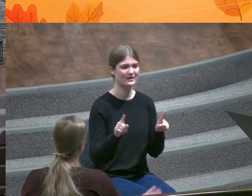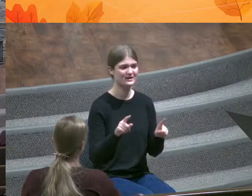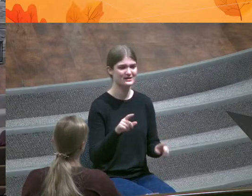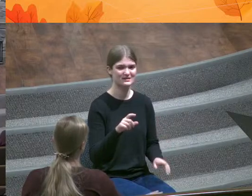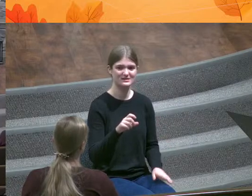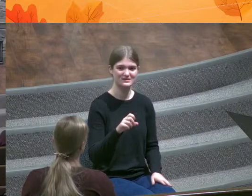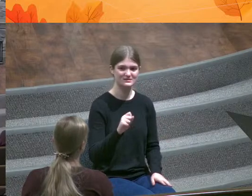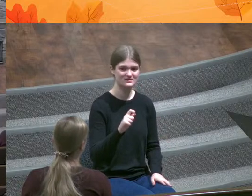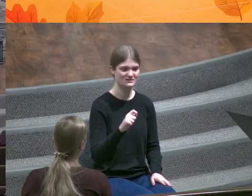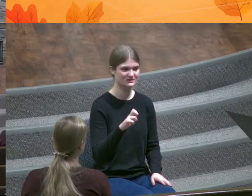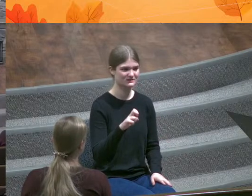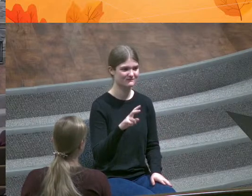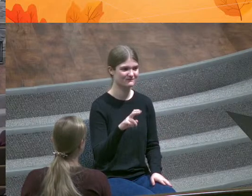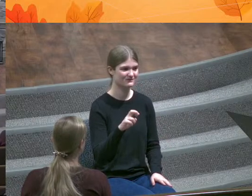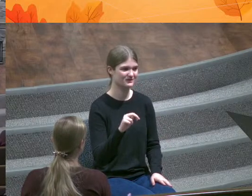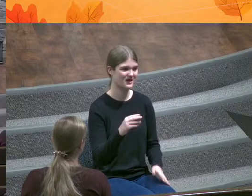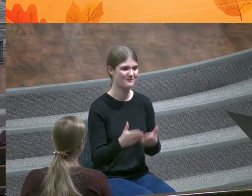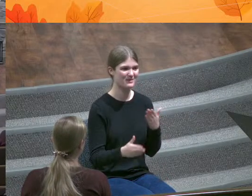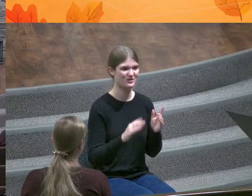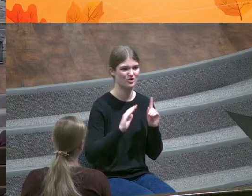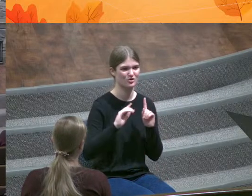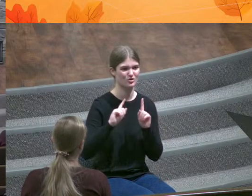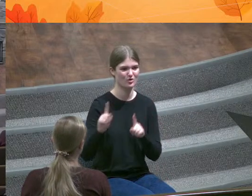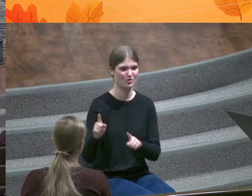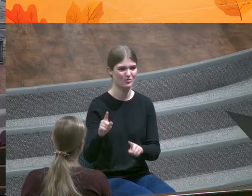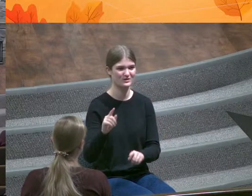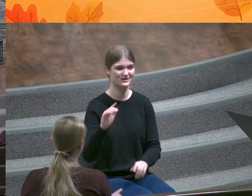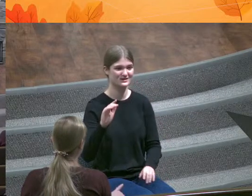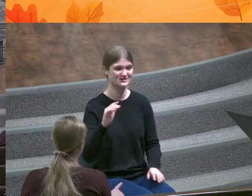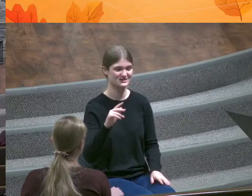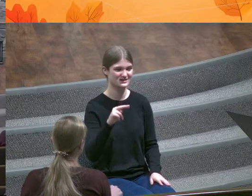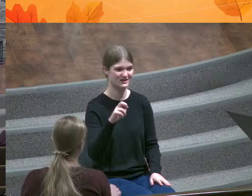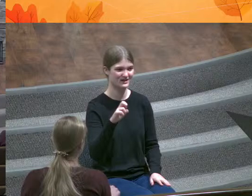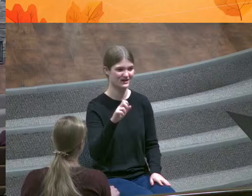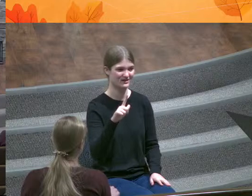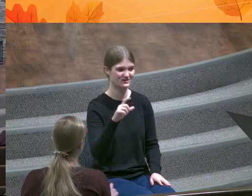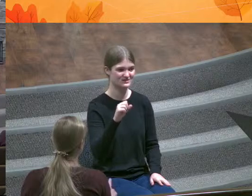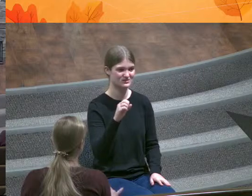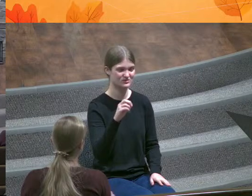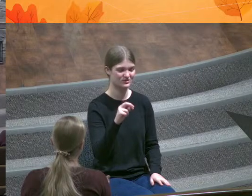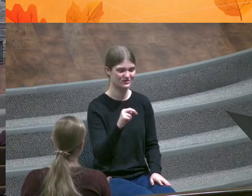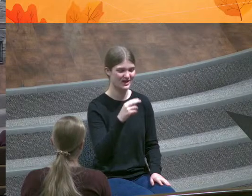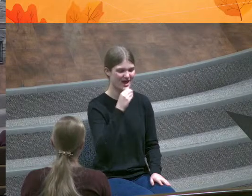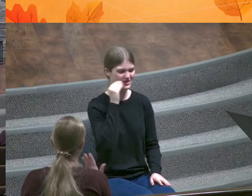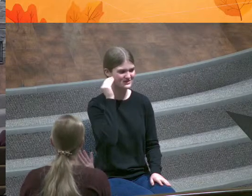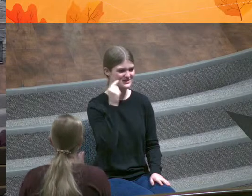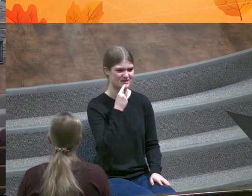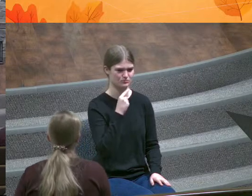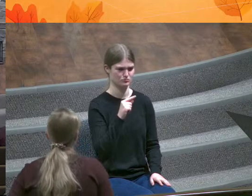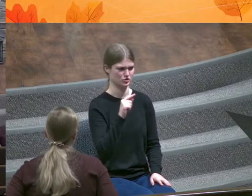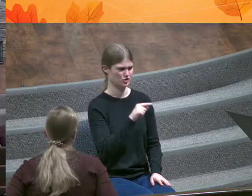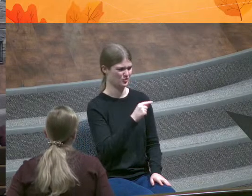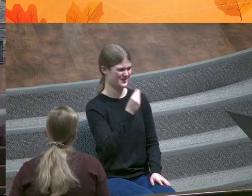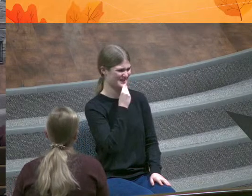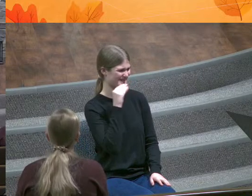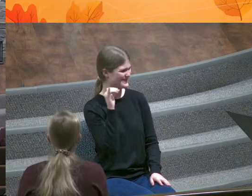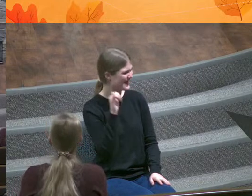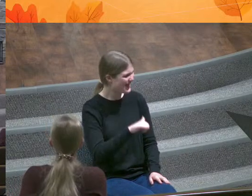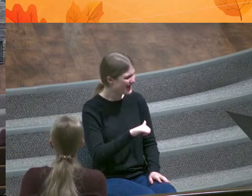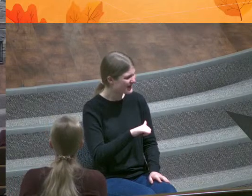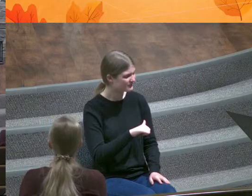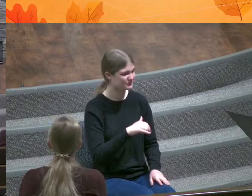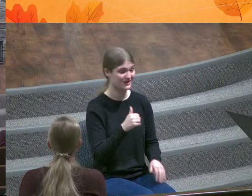But Stephen may go over to Nelson's house and go, oh my God, you eat that? You know, that kind of thing. Everybody's got different